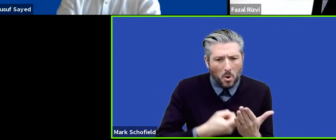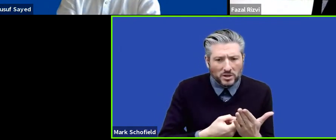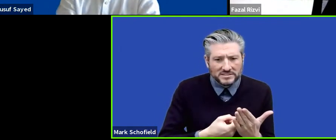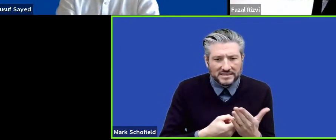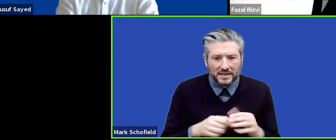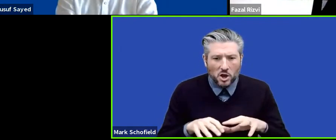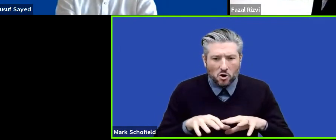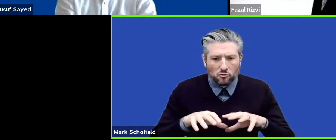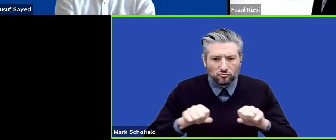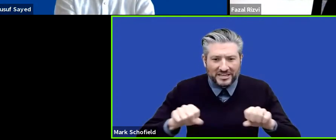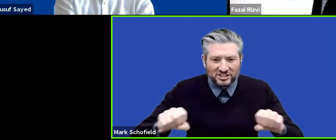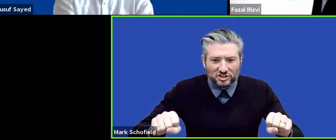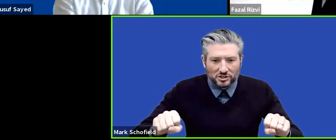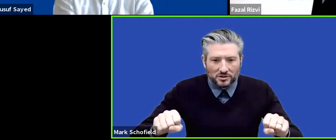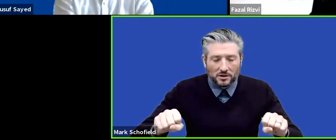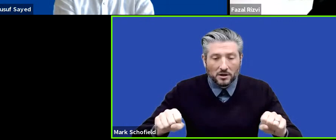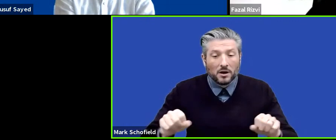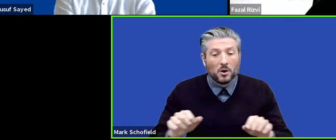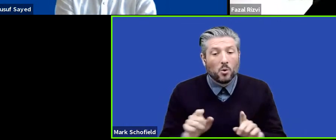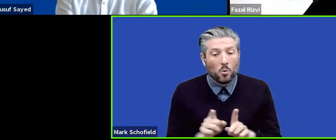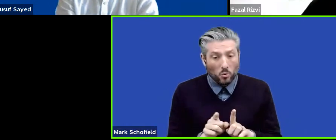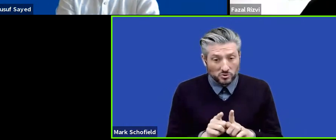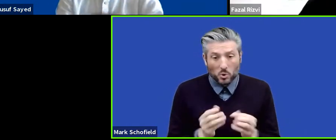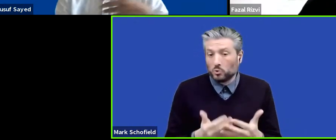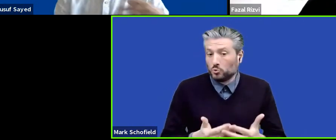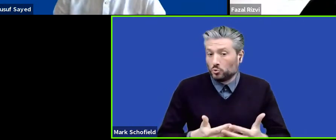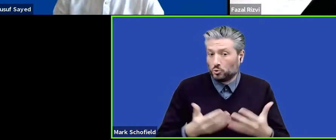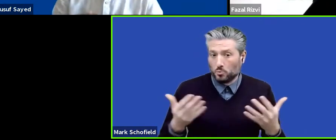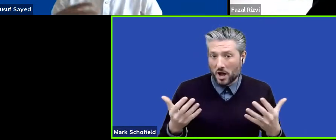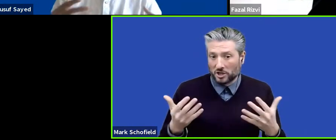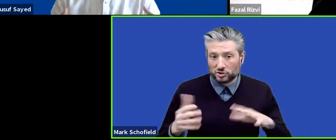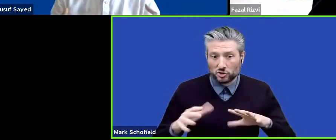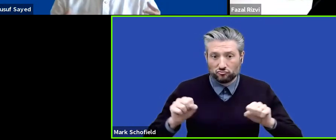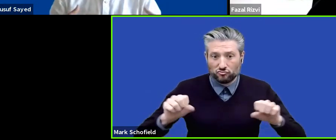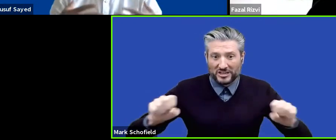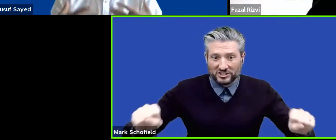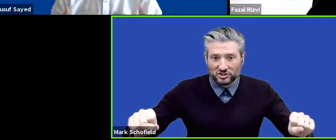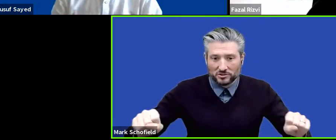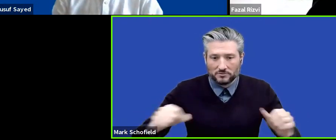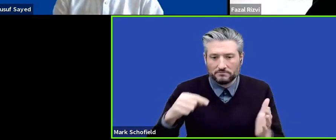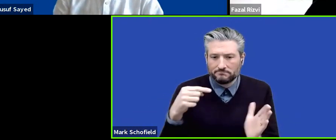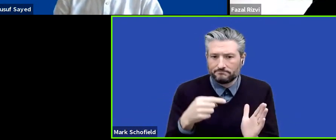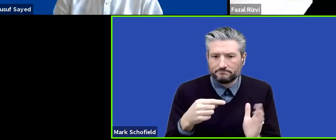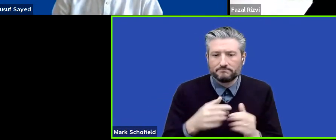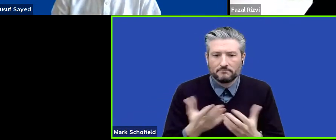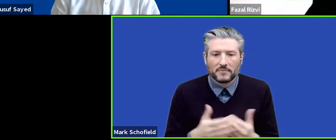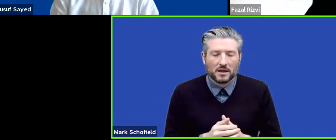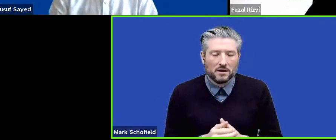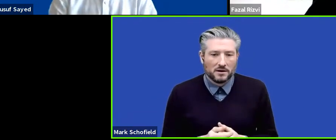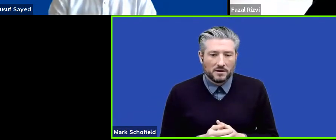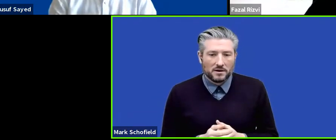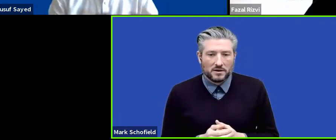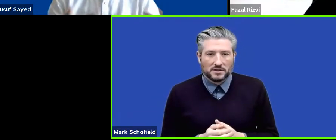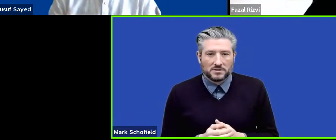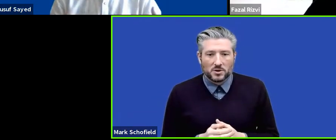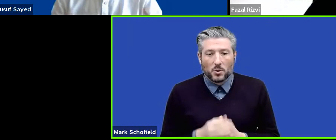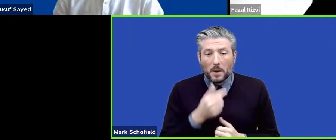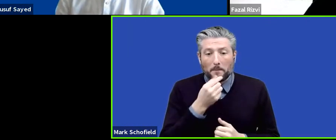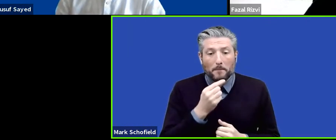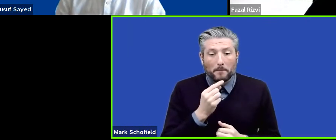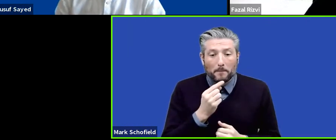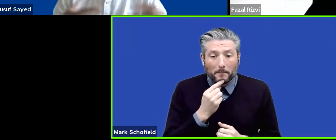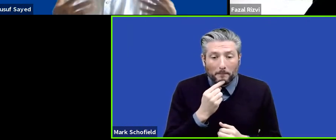policy overreach, what we're talking about here is the extent that when people who get roped into policy